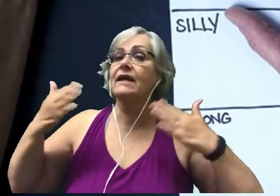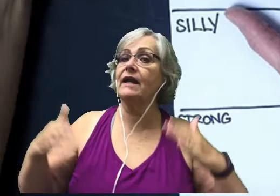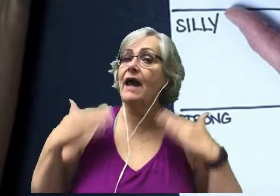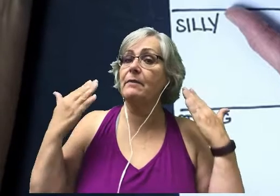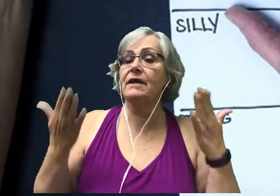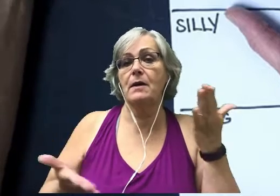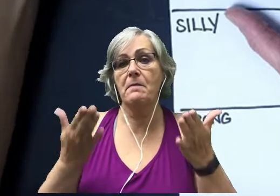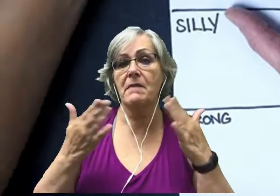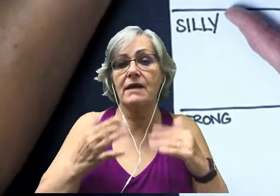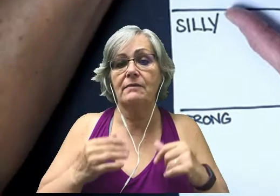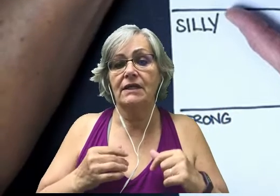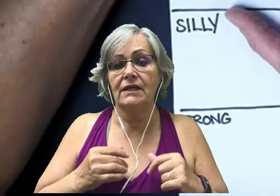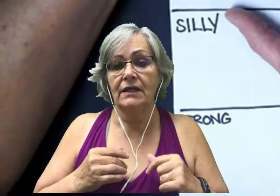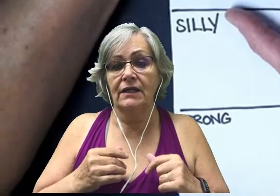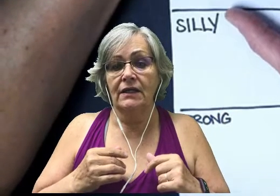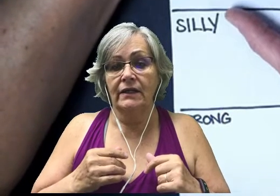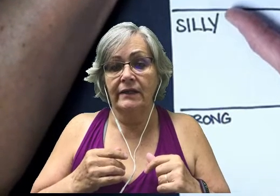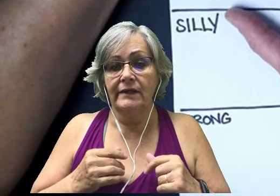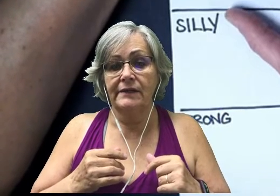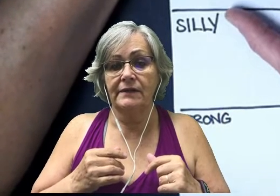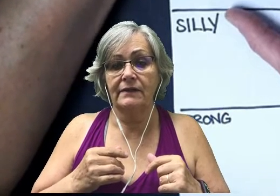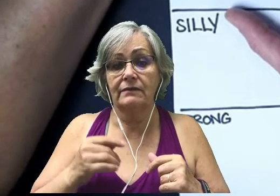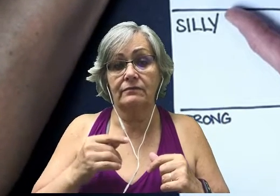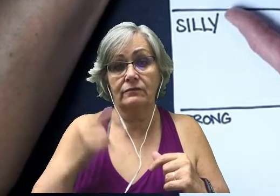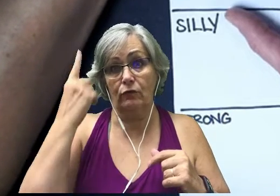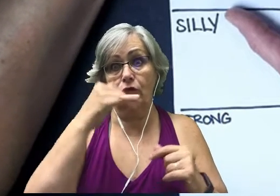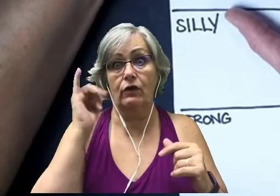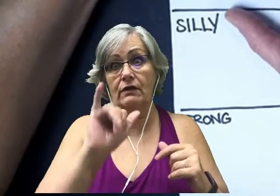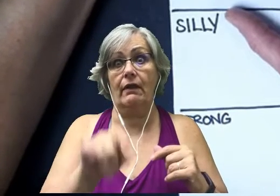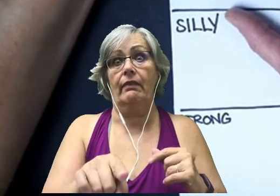bouncing and joyful. Maybe it's even